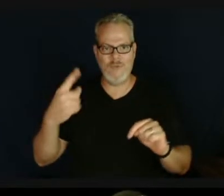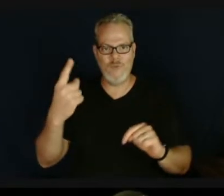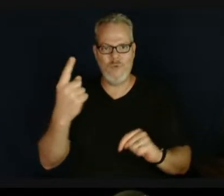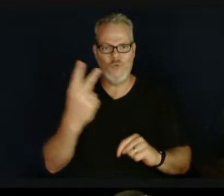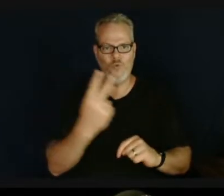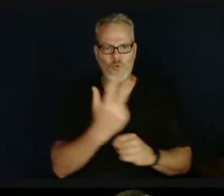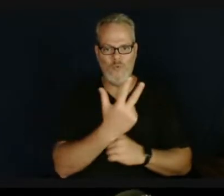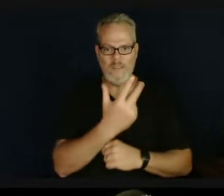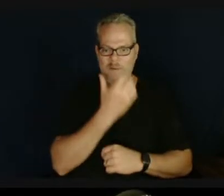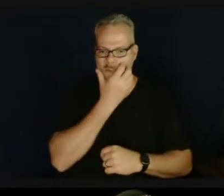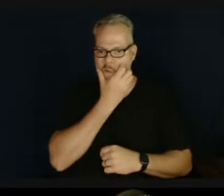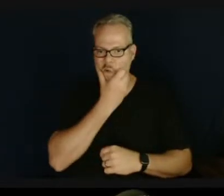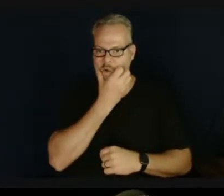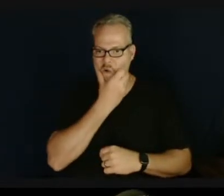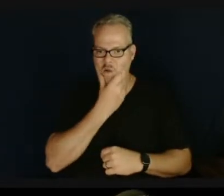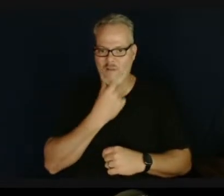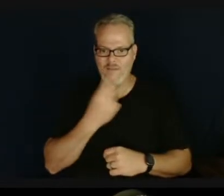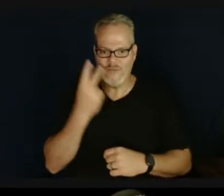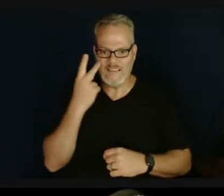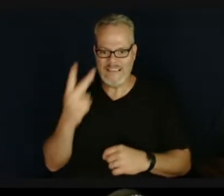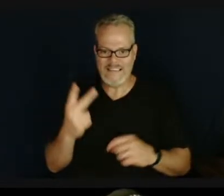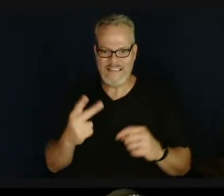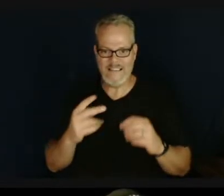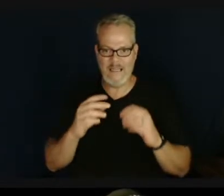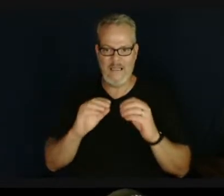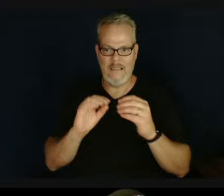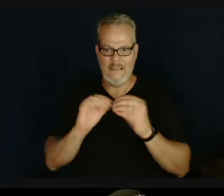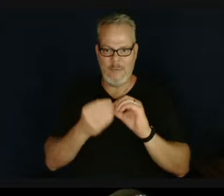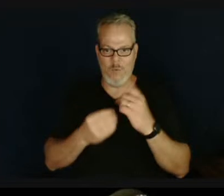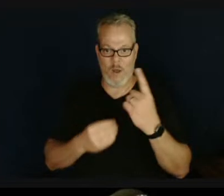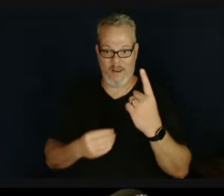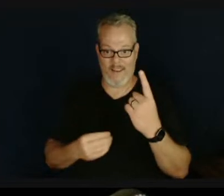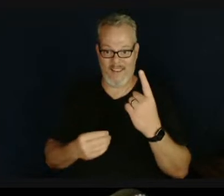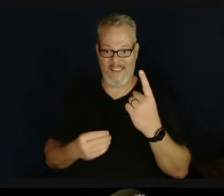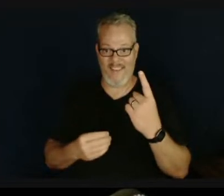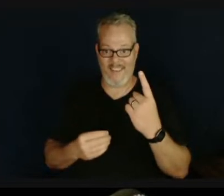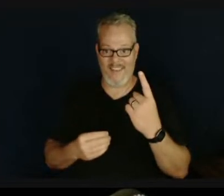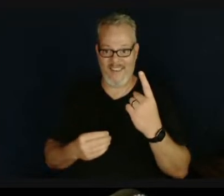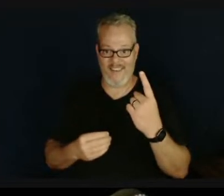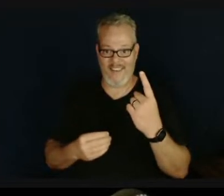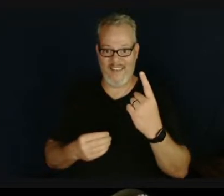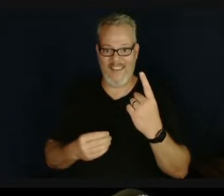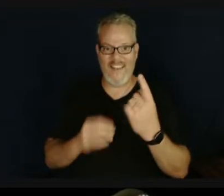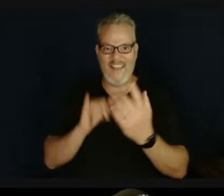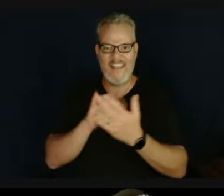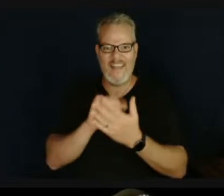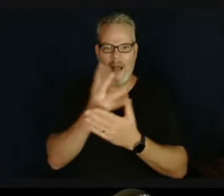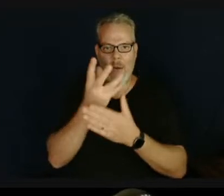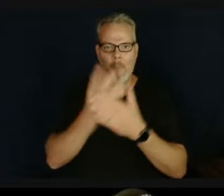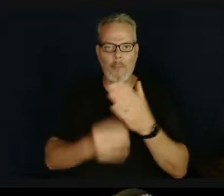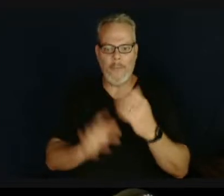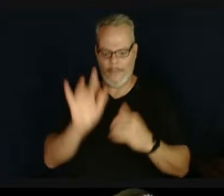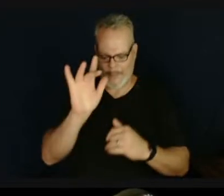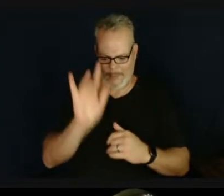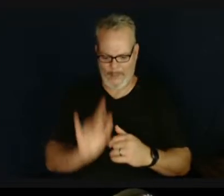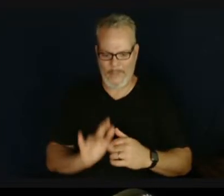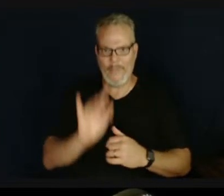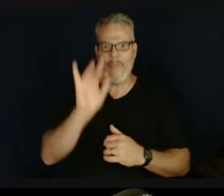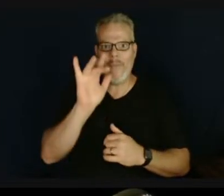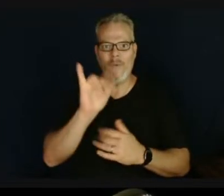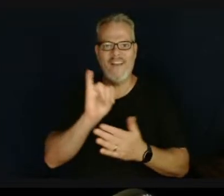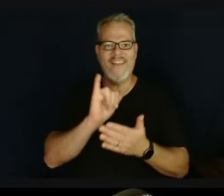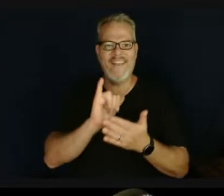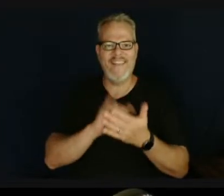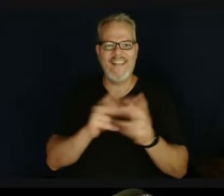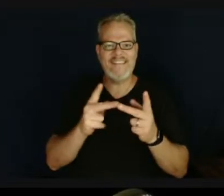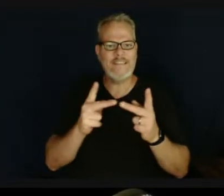And we'll just, there's one, so these data gaps are just area places where they